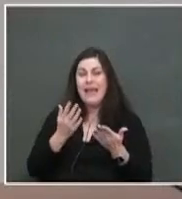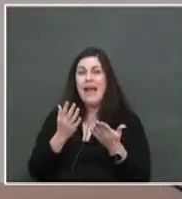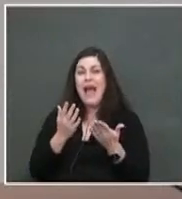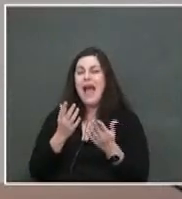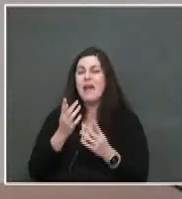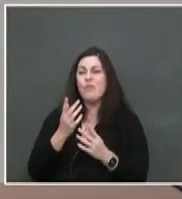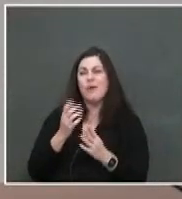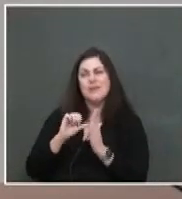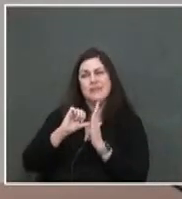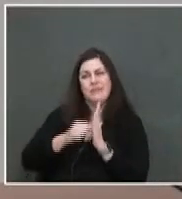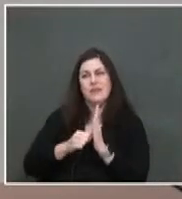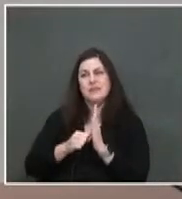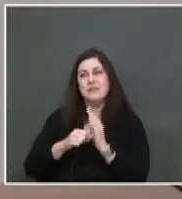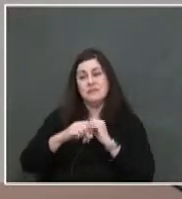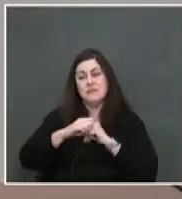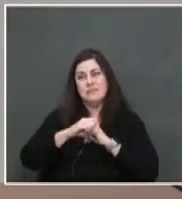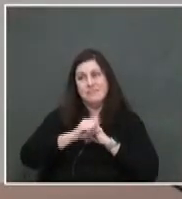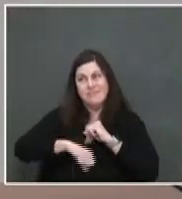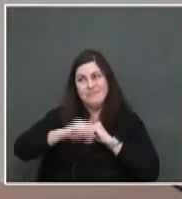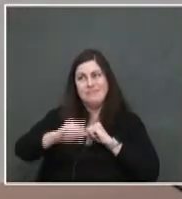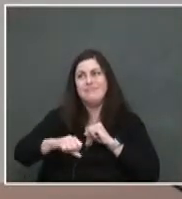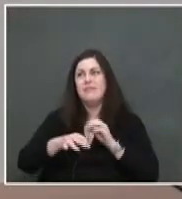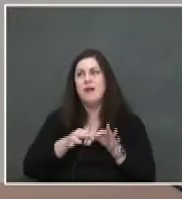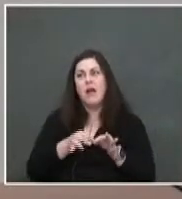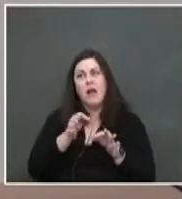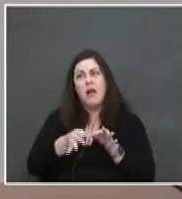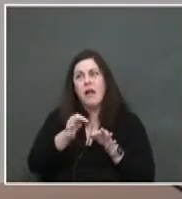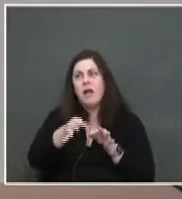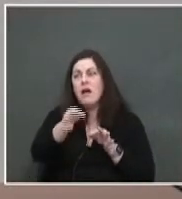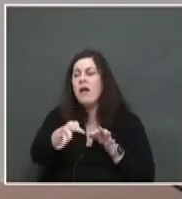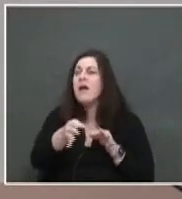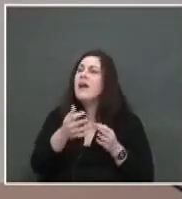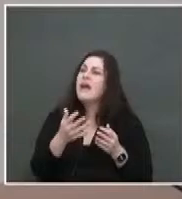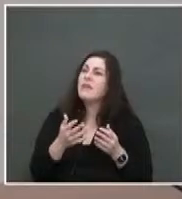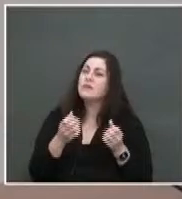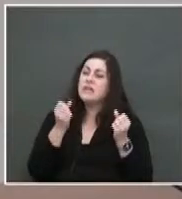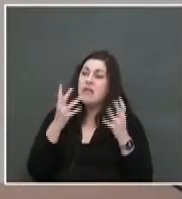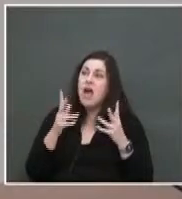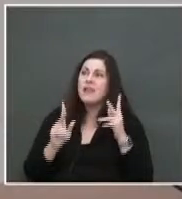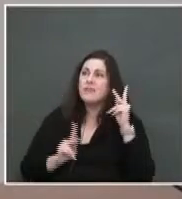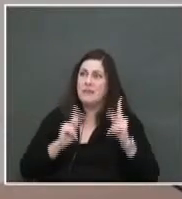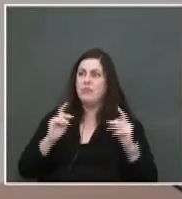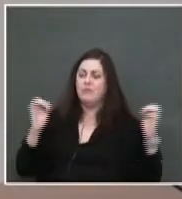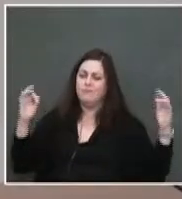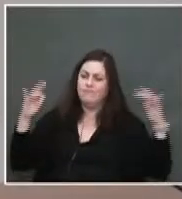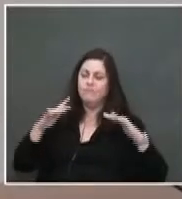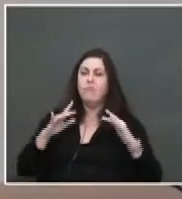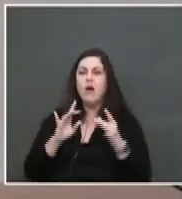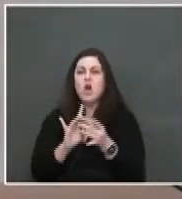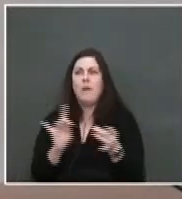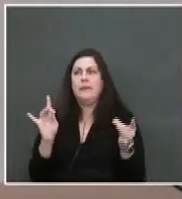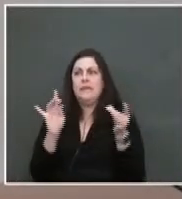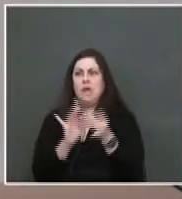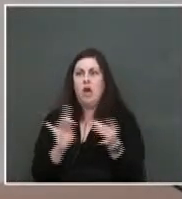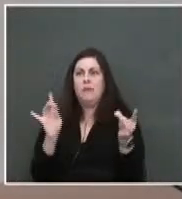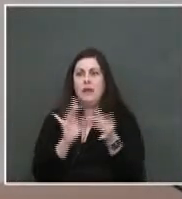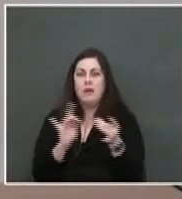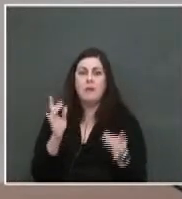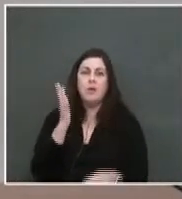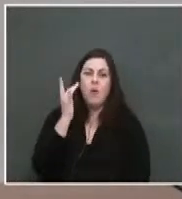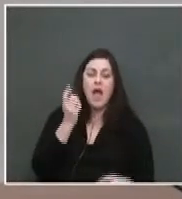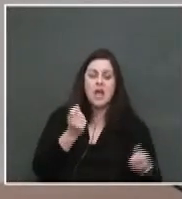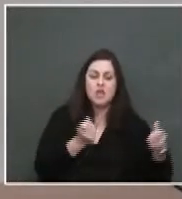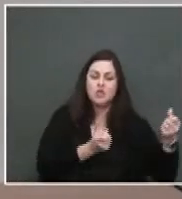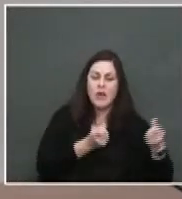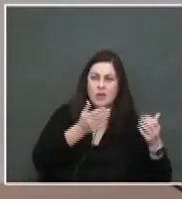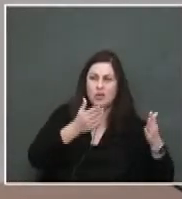a long time, and that was a fun forum. But there was a lot of public engagement, specifically because of the truck